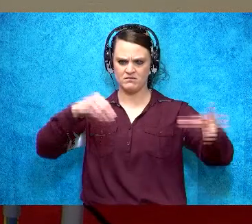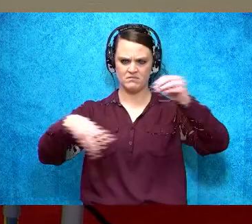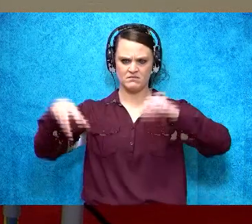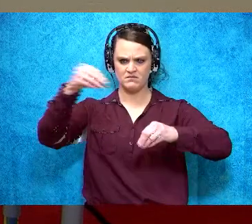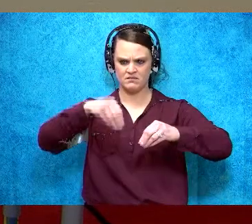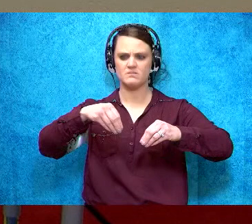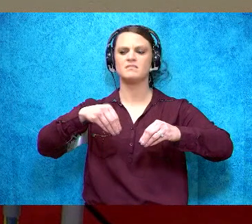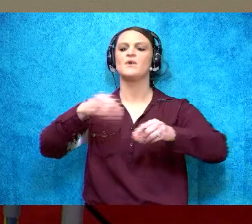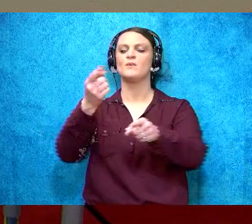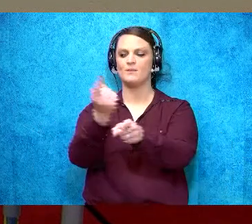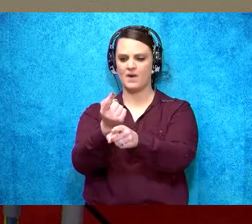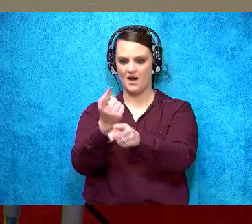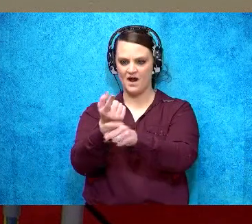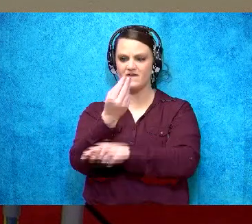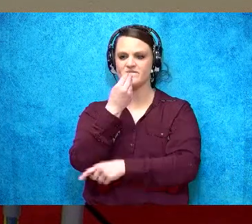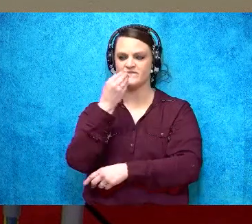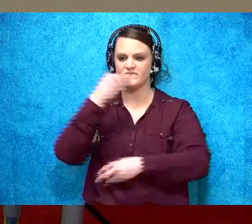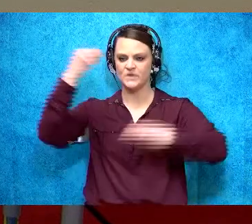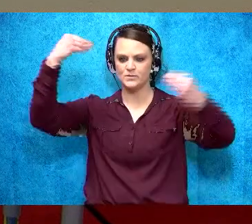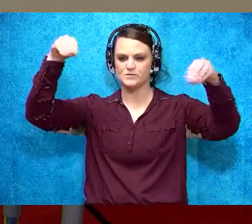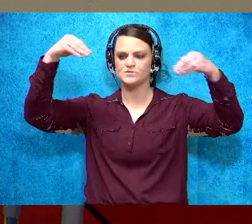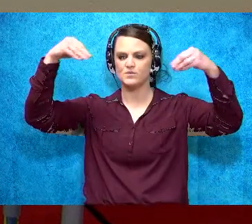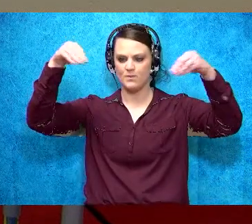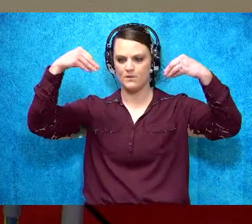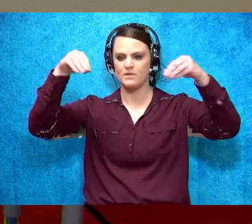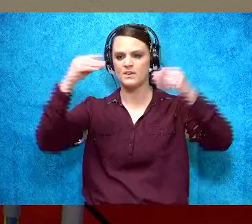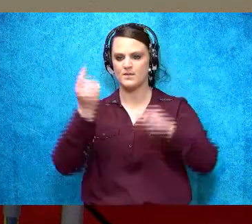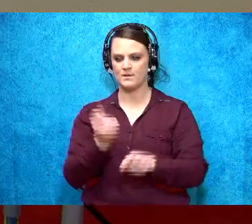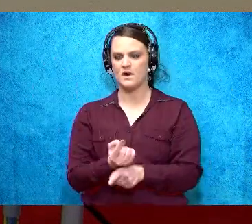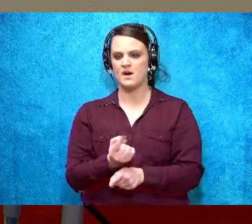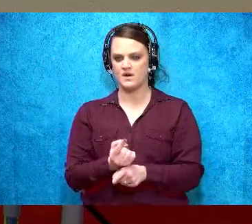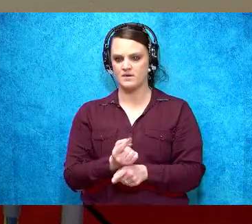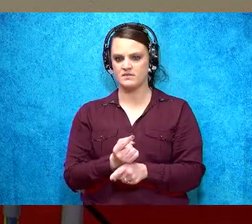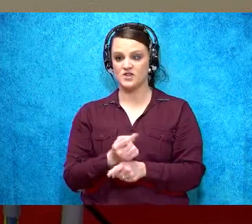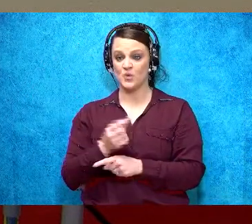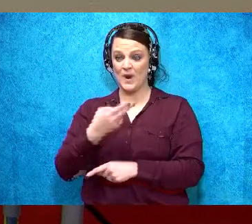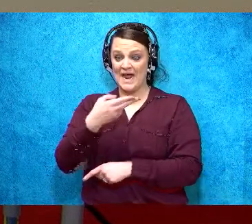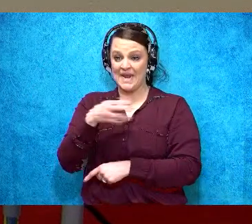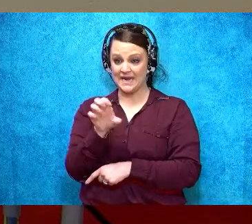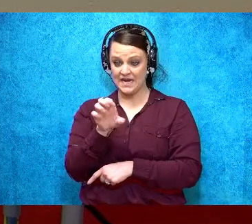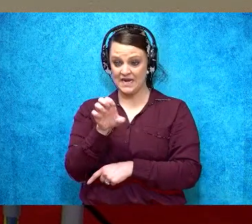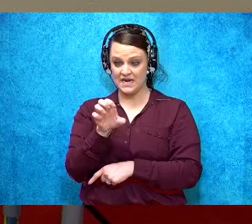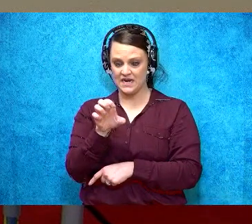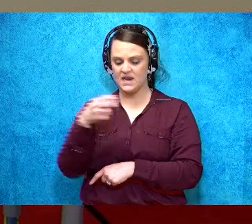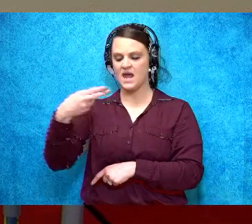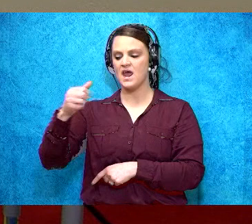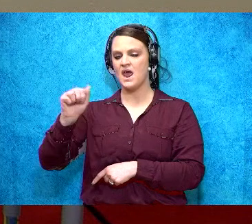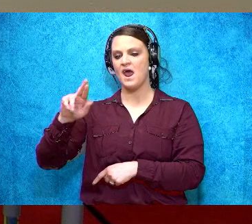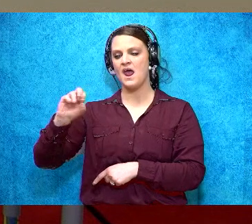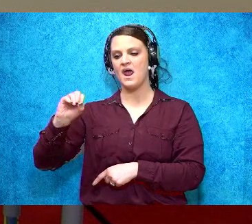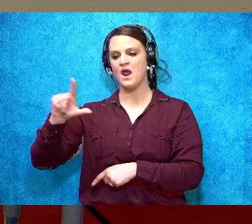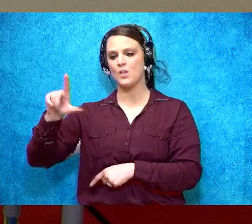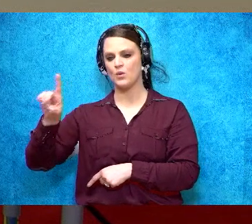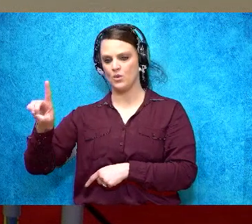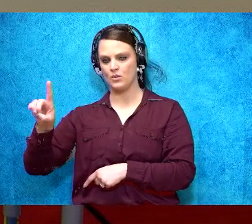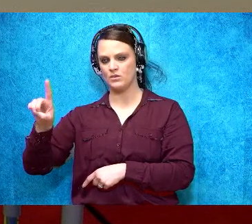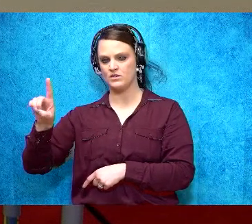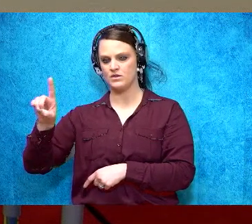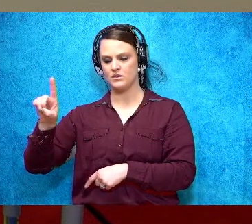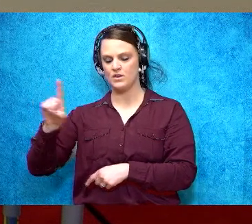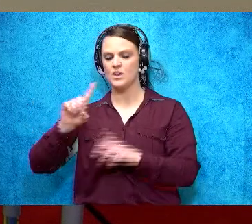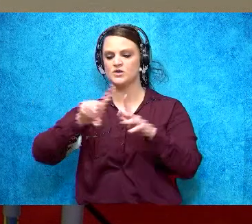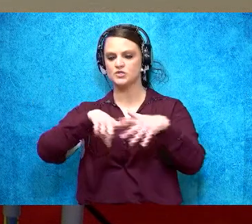You're right, a grocery store. So he, Harold, we always start with